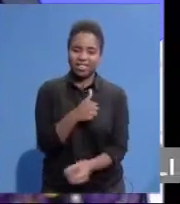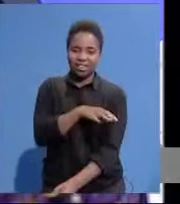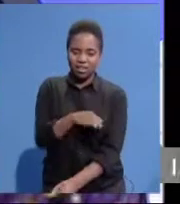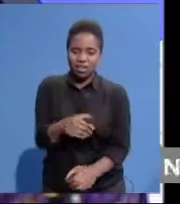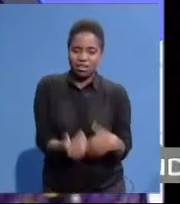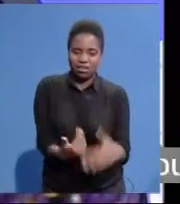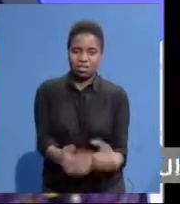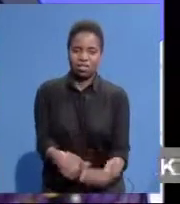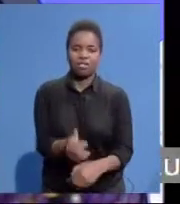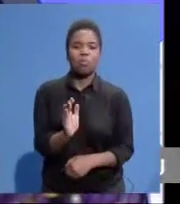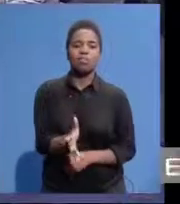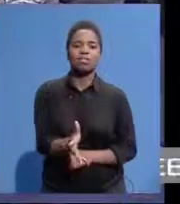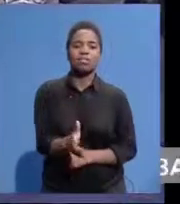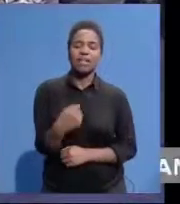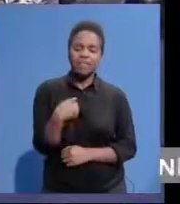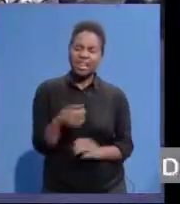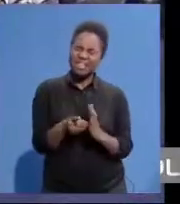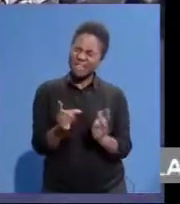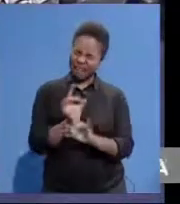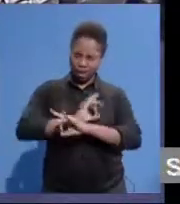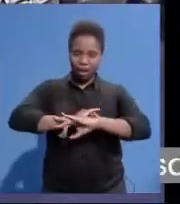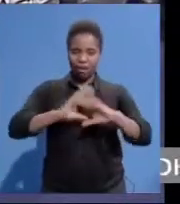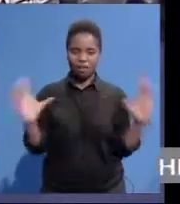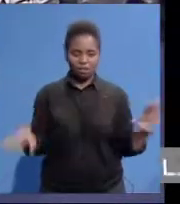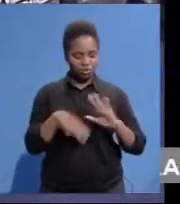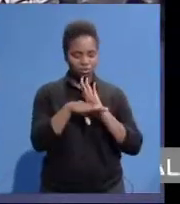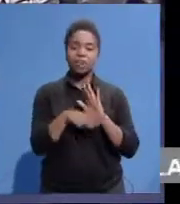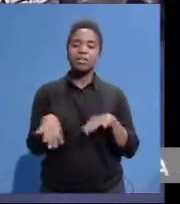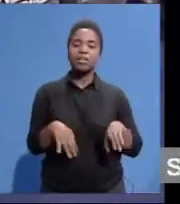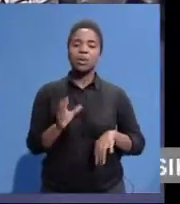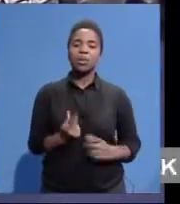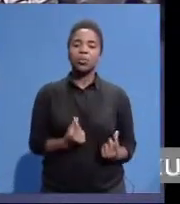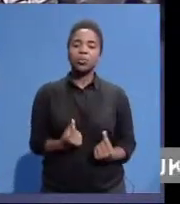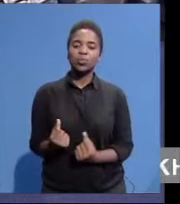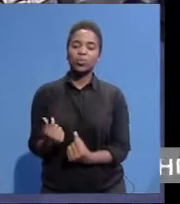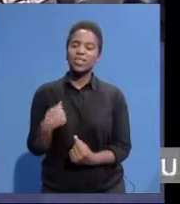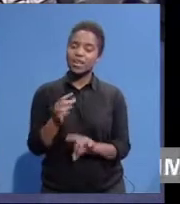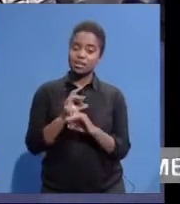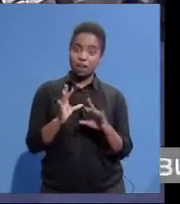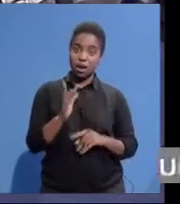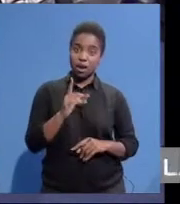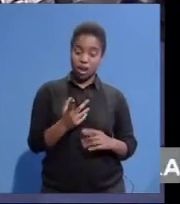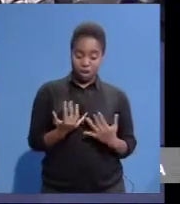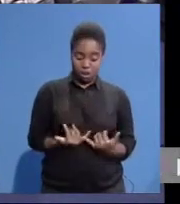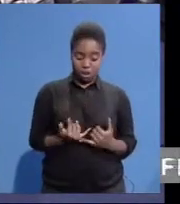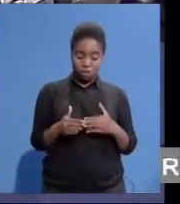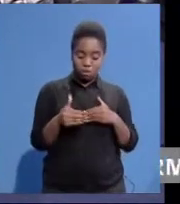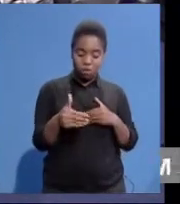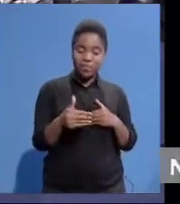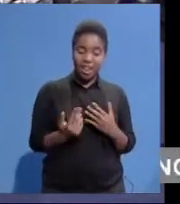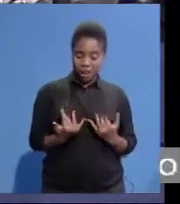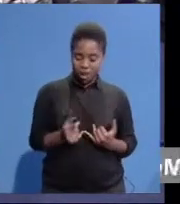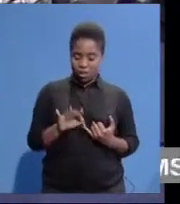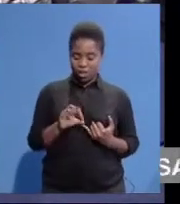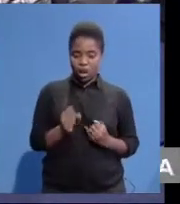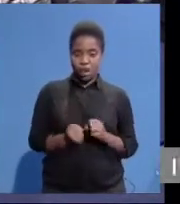but also we must then develop a very clear program of action that begins to talk to what needs to be done between now and the next 8 years, because it's